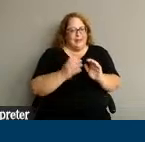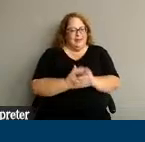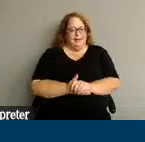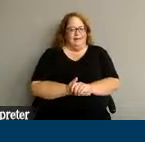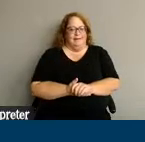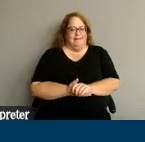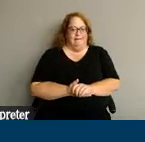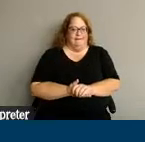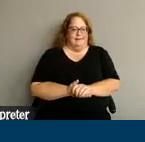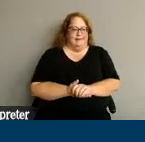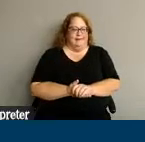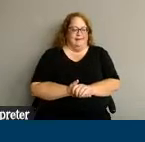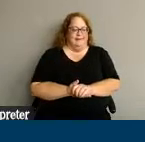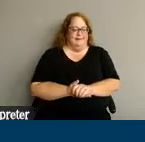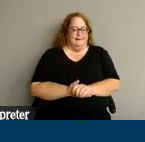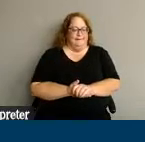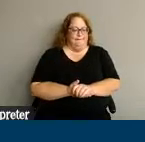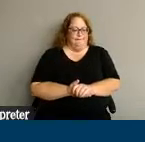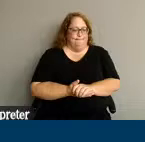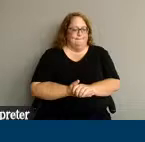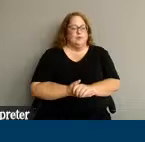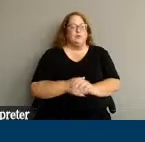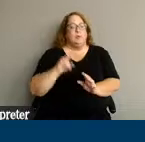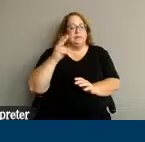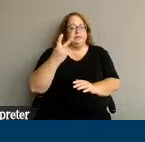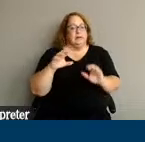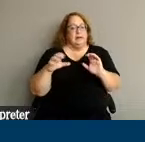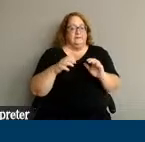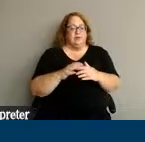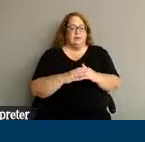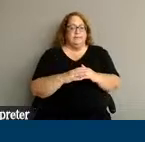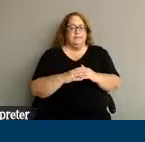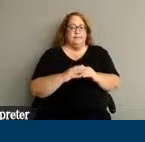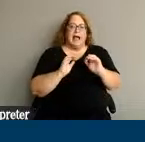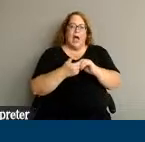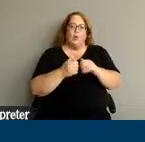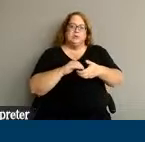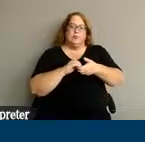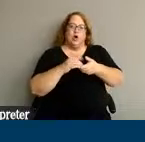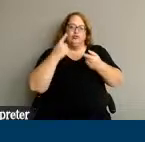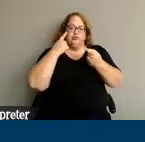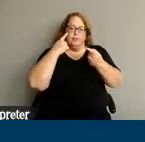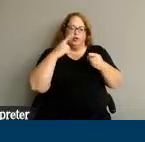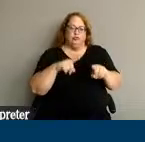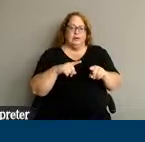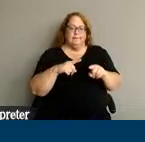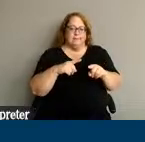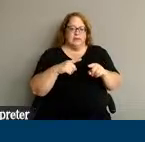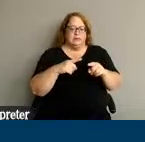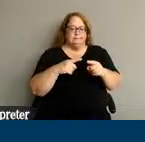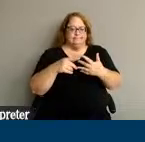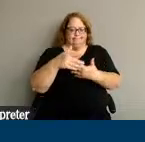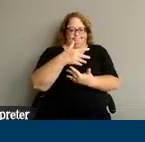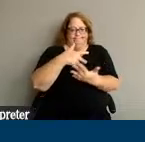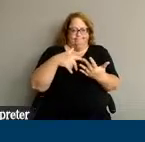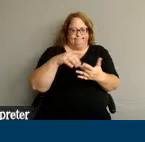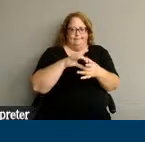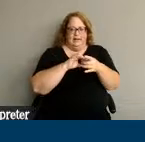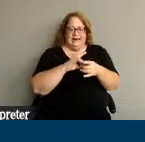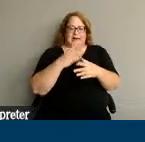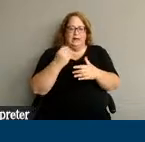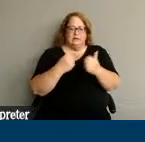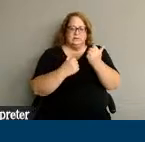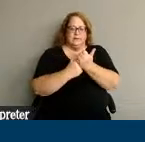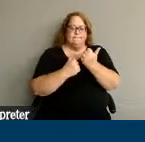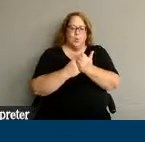All right. So activity 2, how does the partnership agreement interconnect and support the